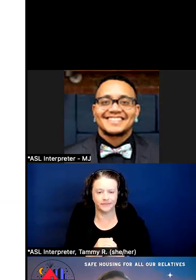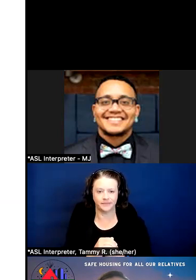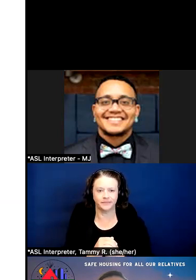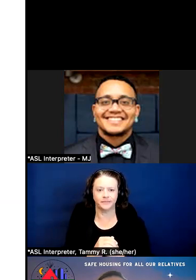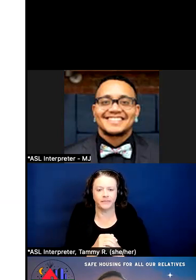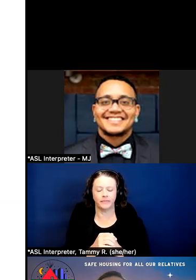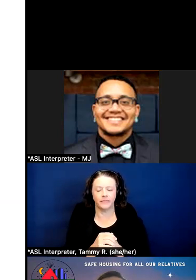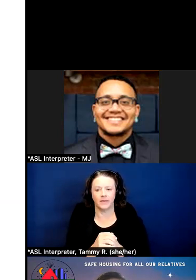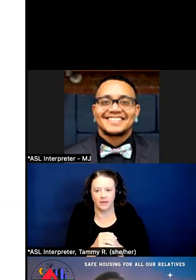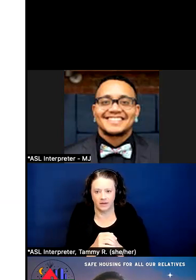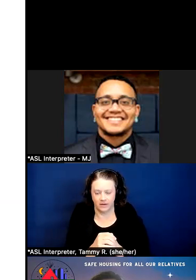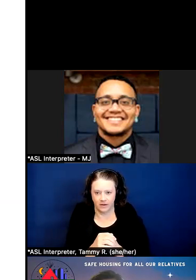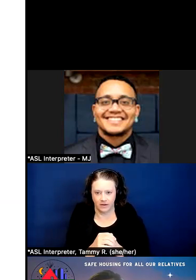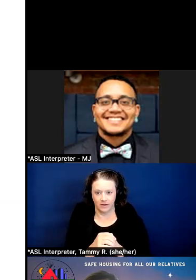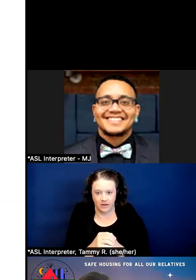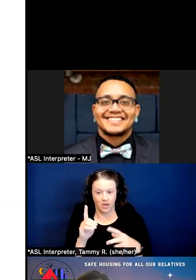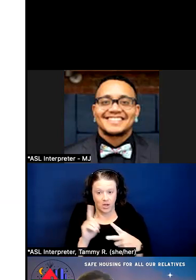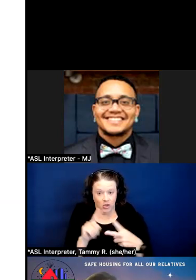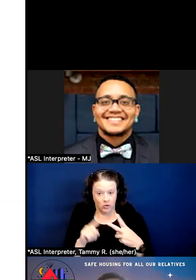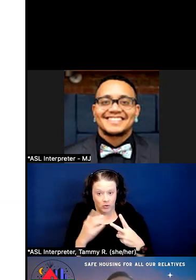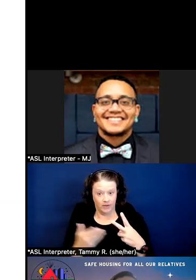So 2 things about the center.